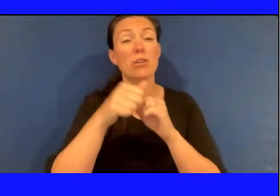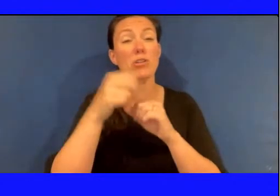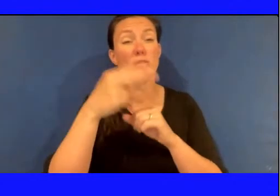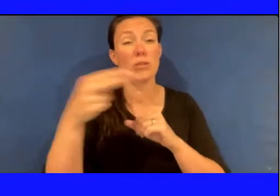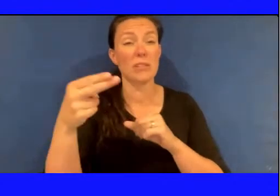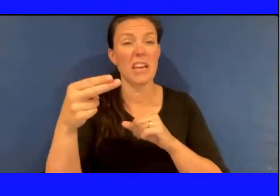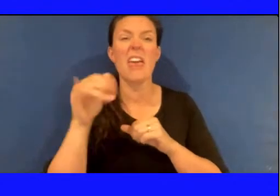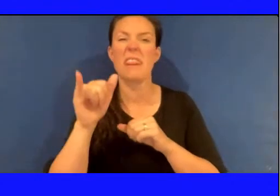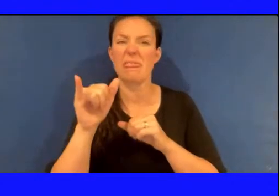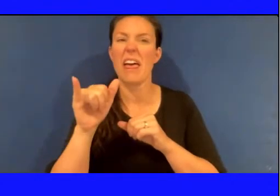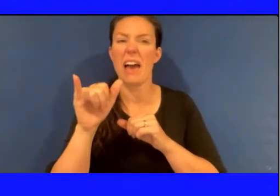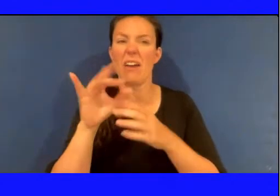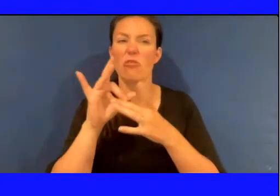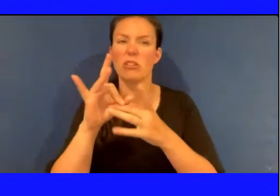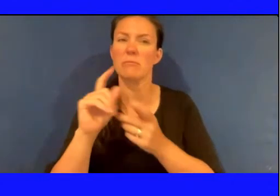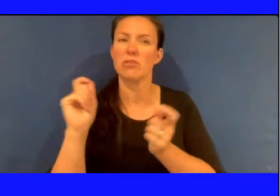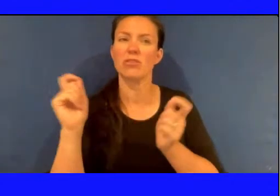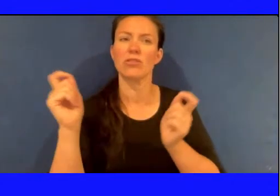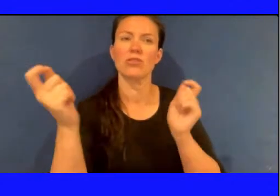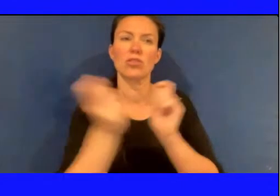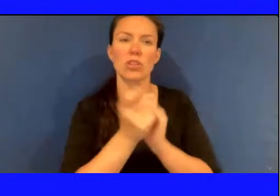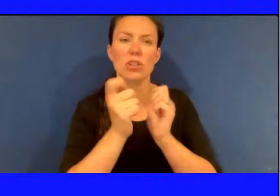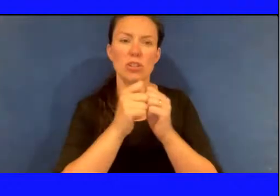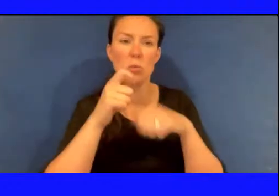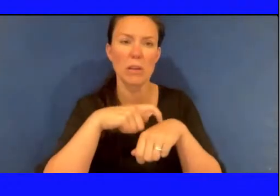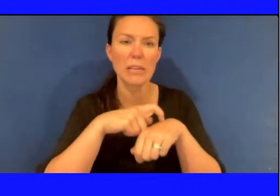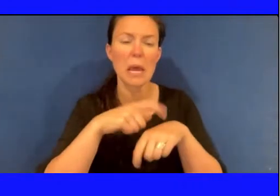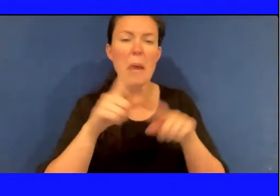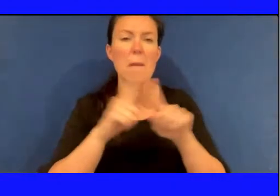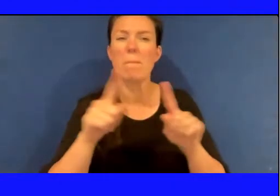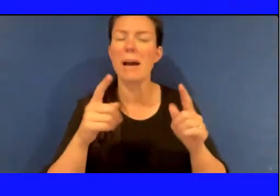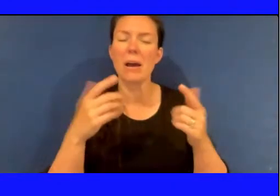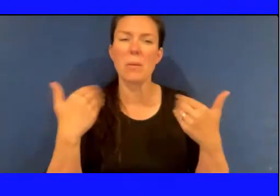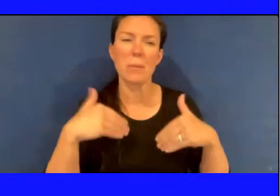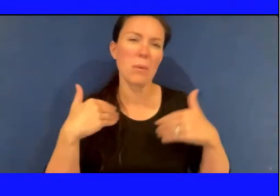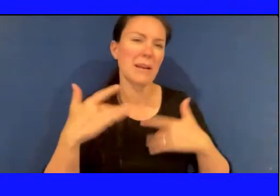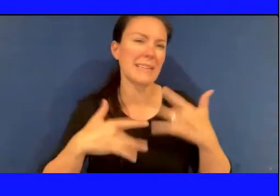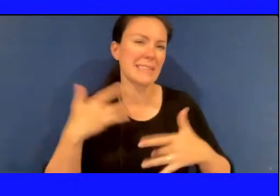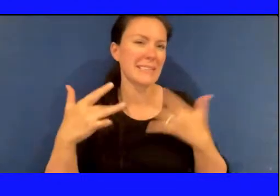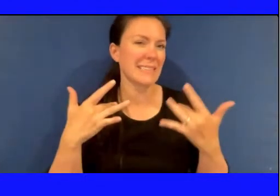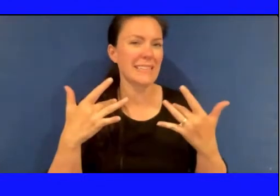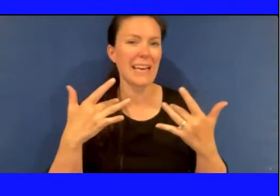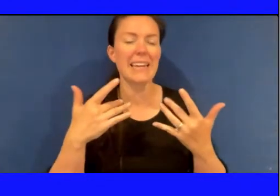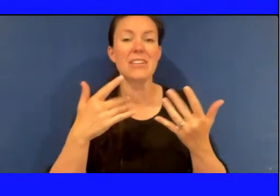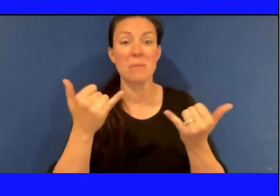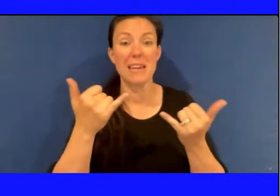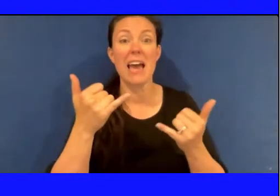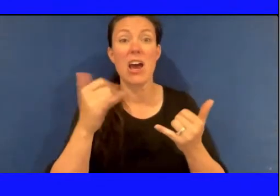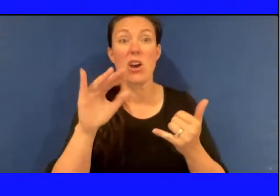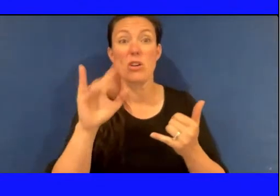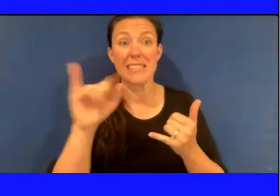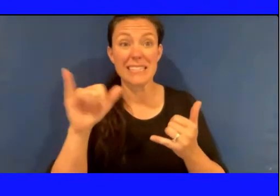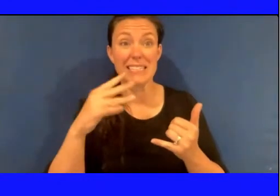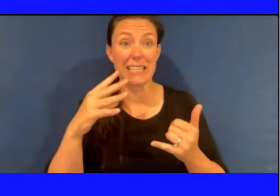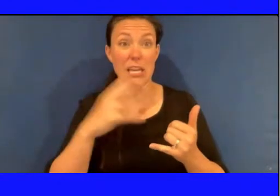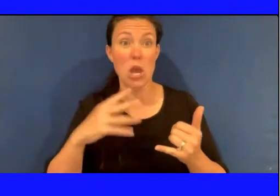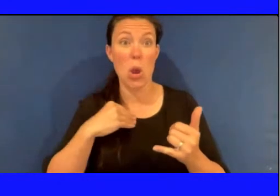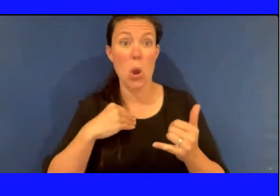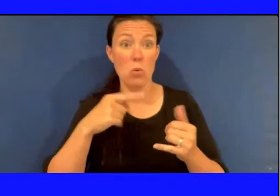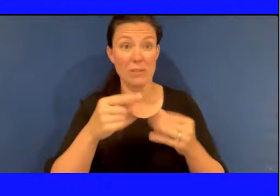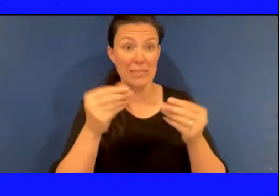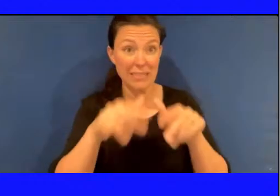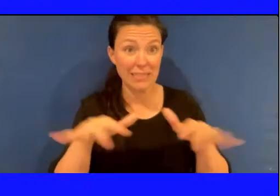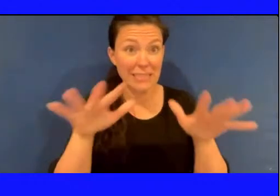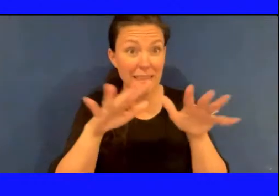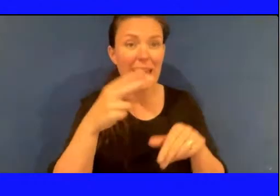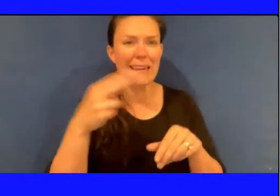over time, has become so incredibly exciting to us. Obviously, we're sitting on city-owned land, we're sitting on H&H land, but as we started